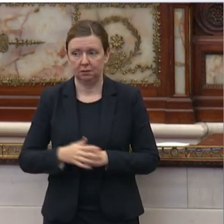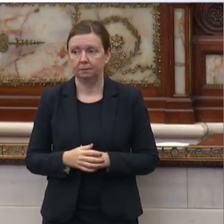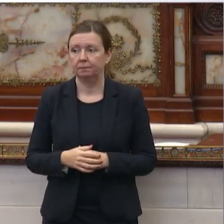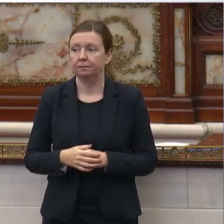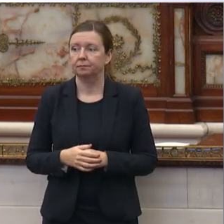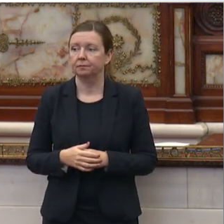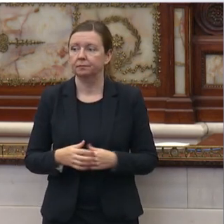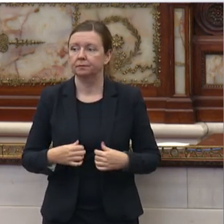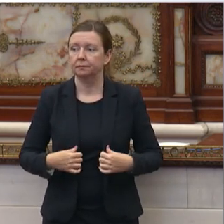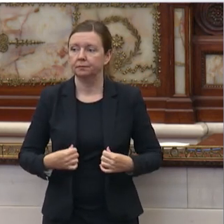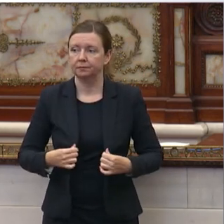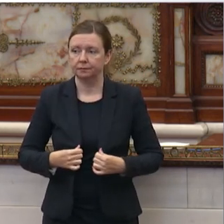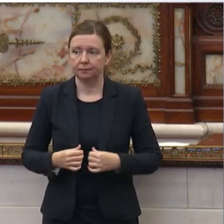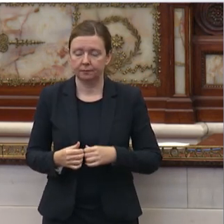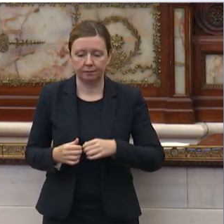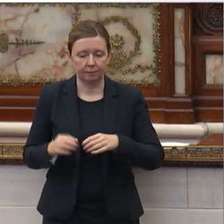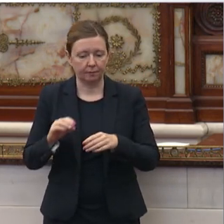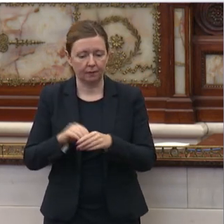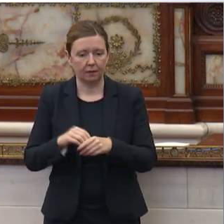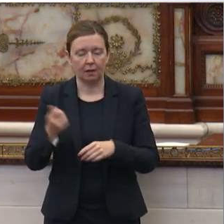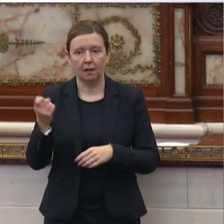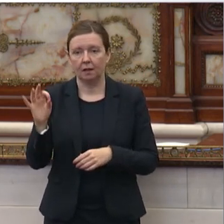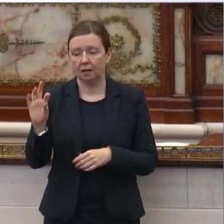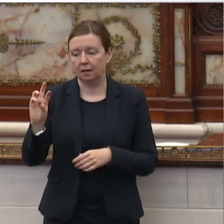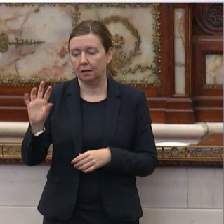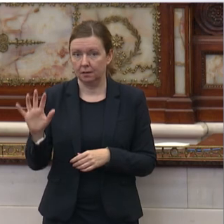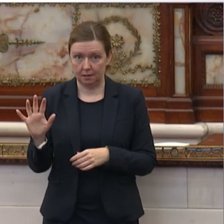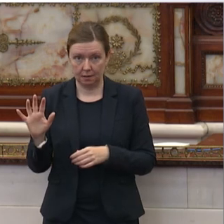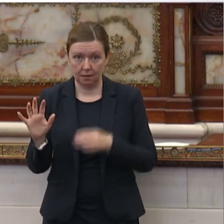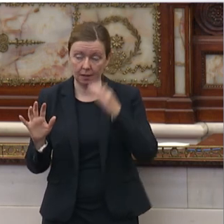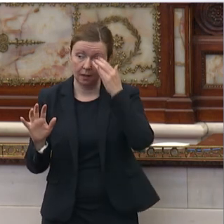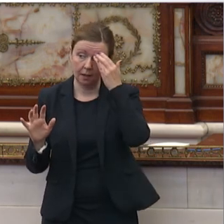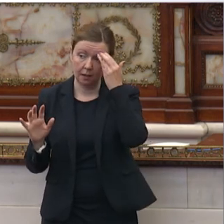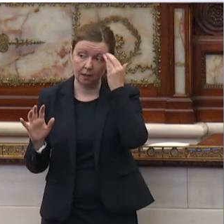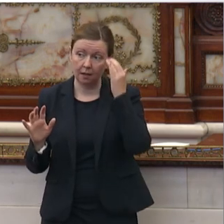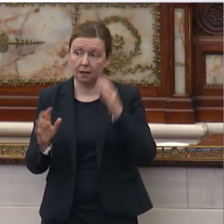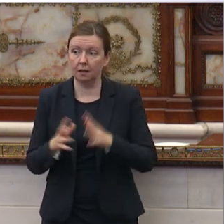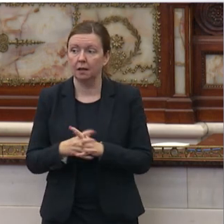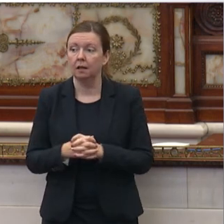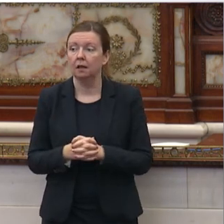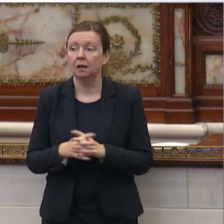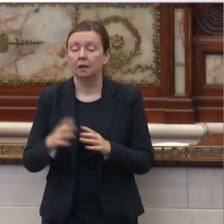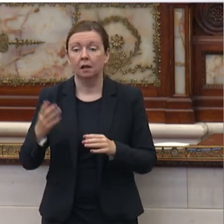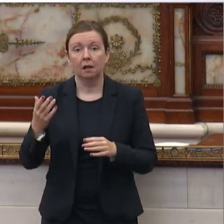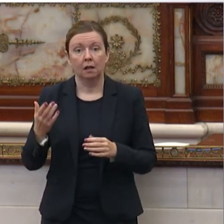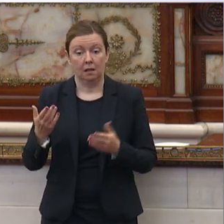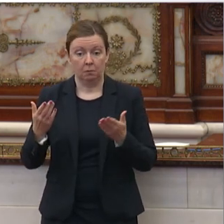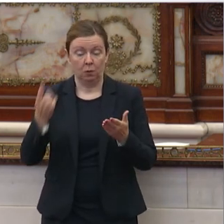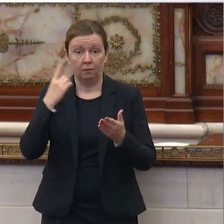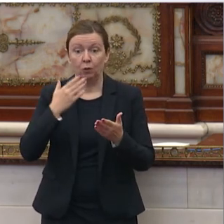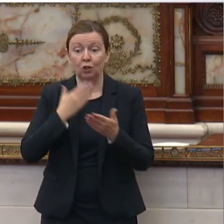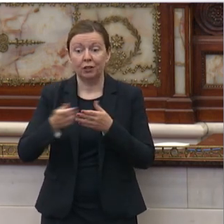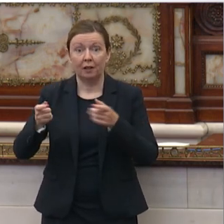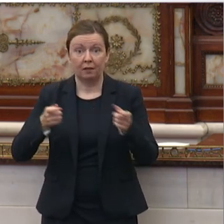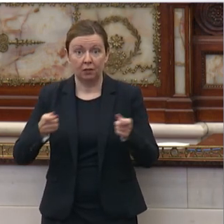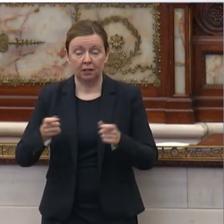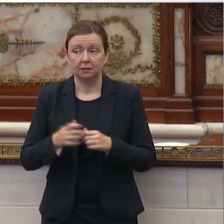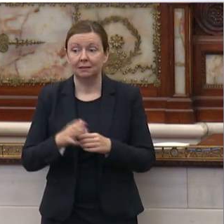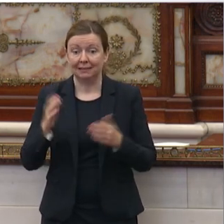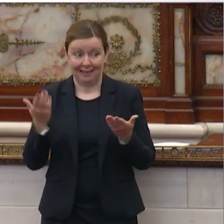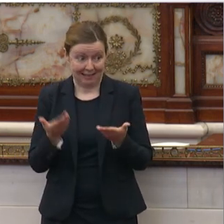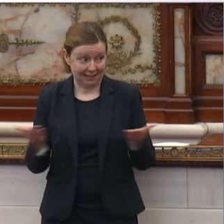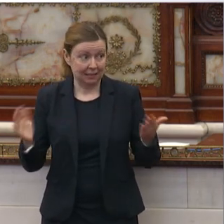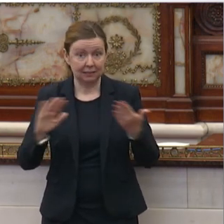And in 1965, in a move for good governance, this city